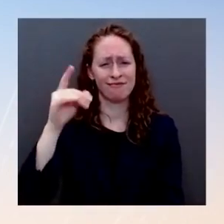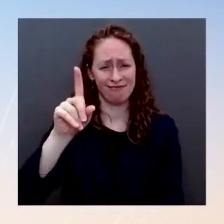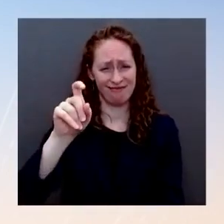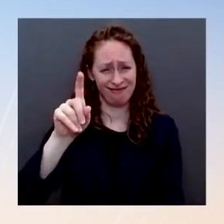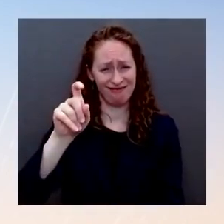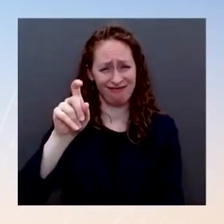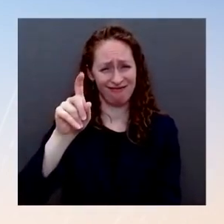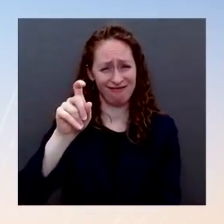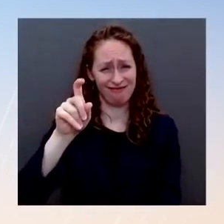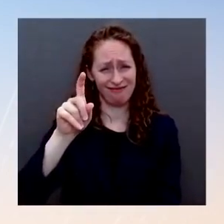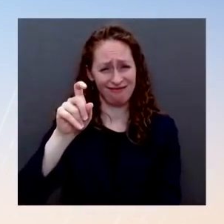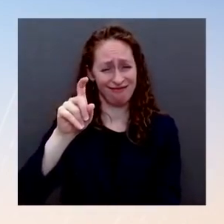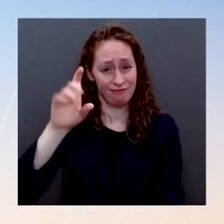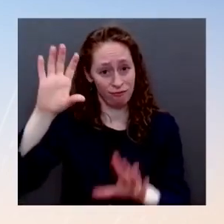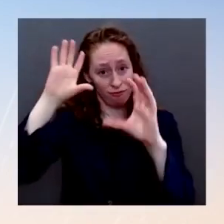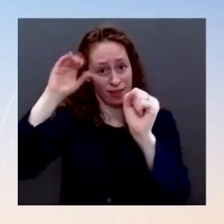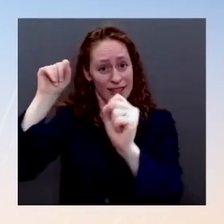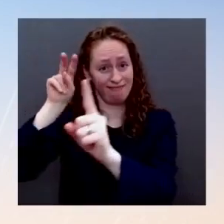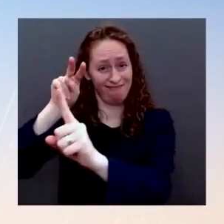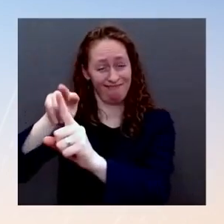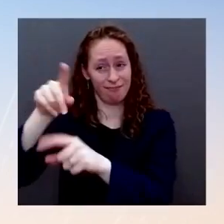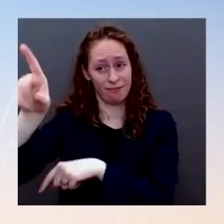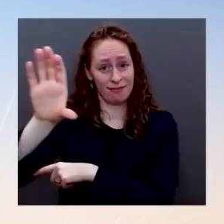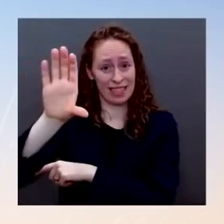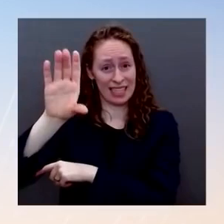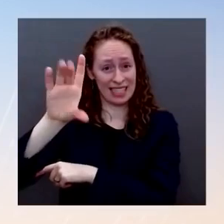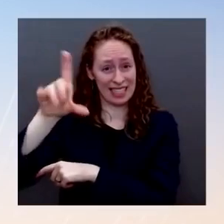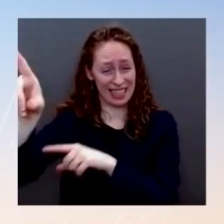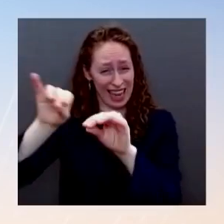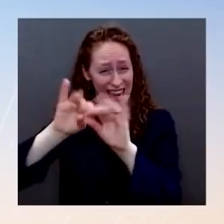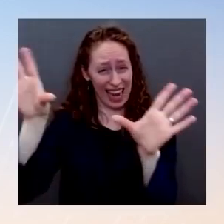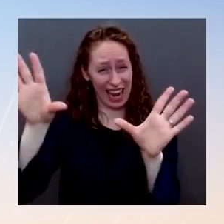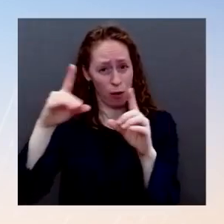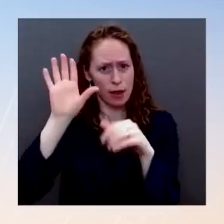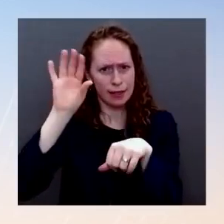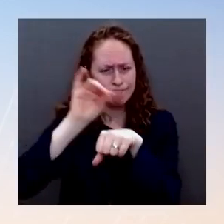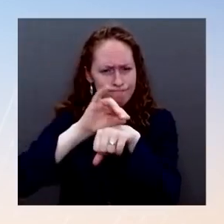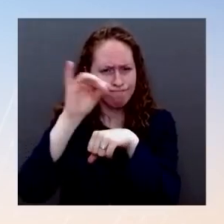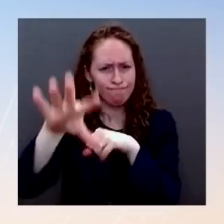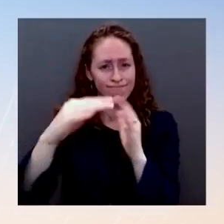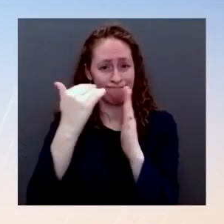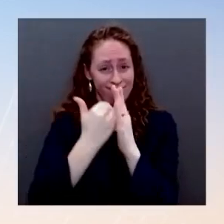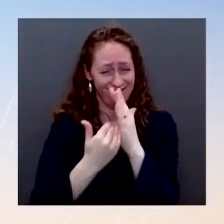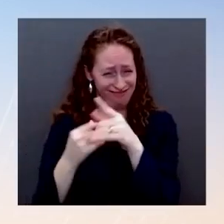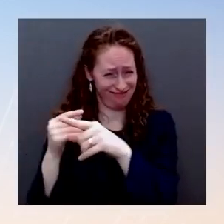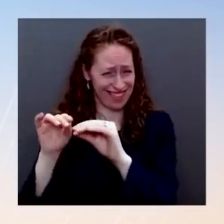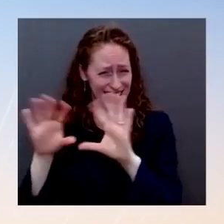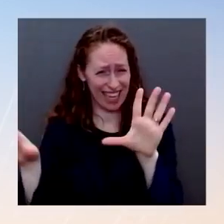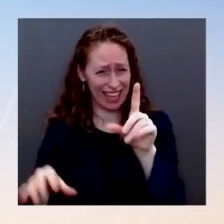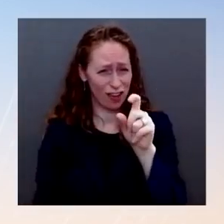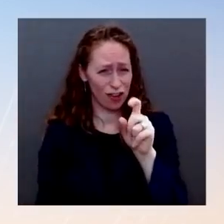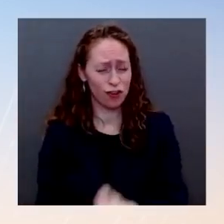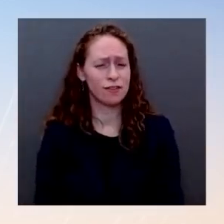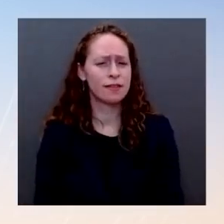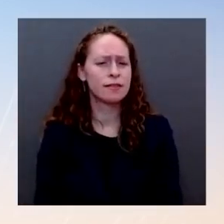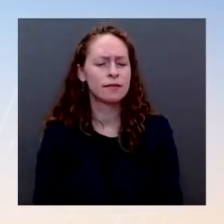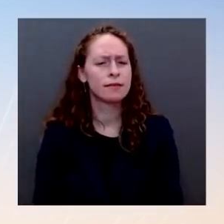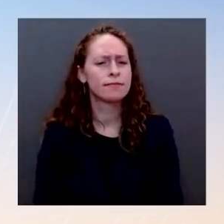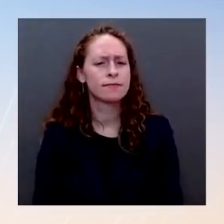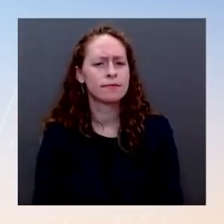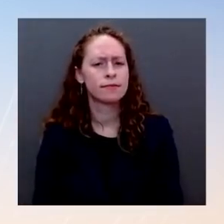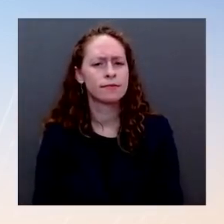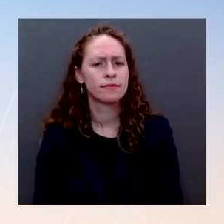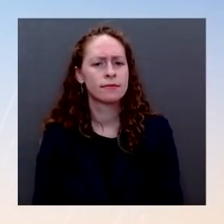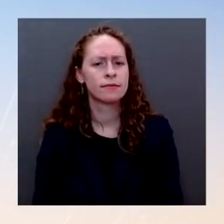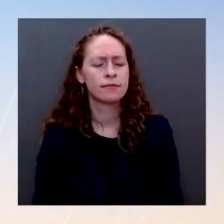that CDC is offering its updated guidance in real time of a fast-moving and changing pandemic environment. And we've seen them change guidance and